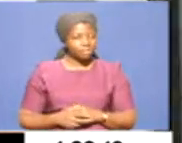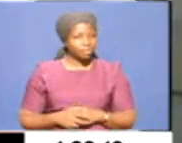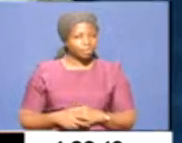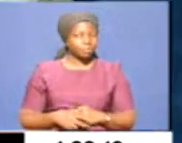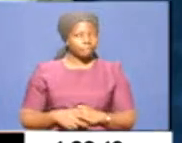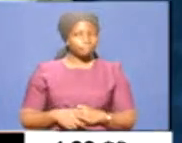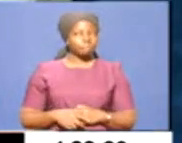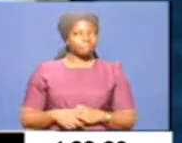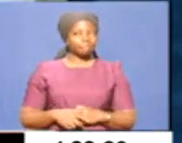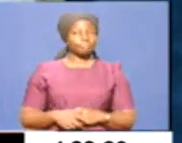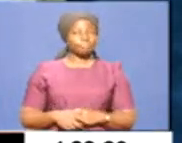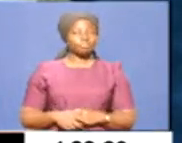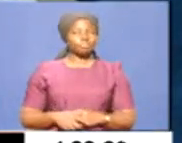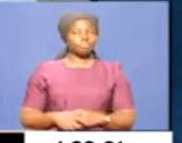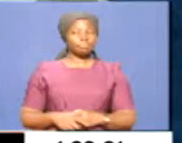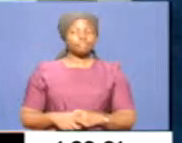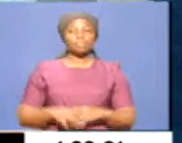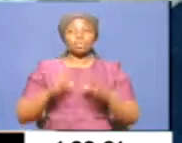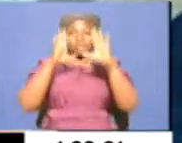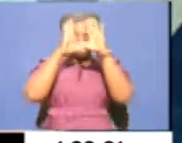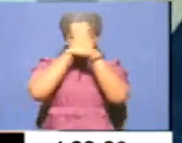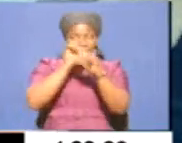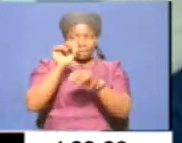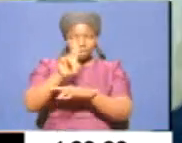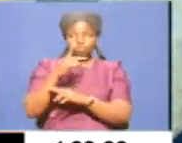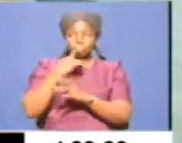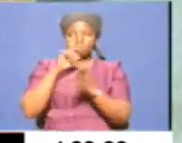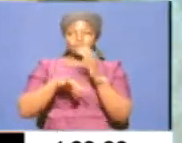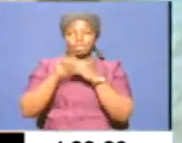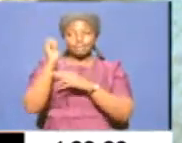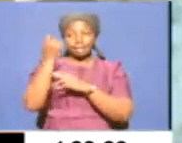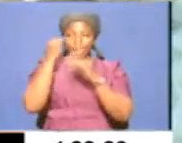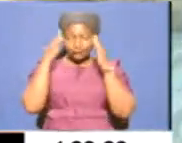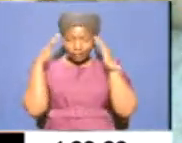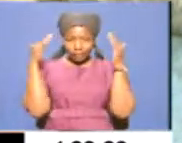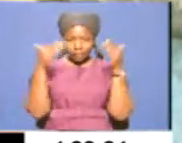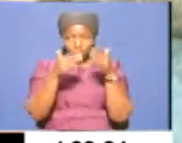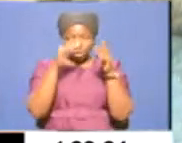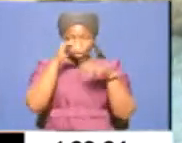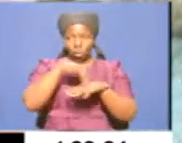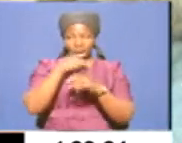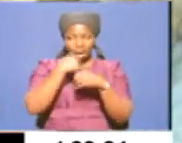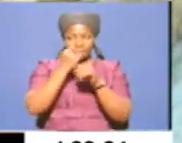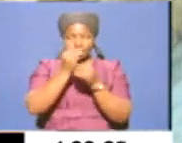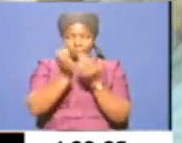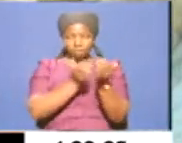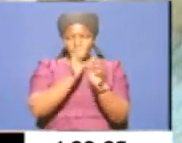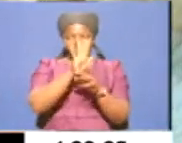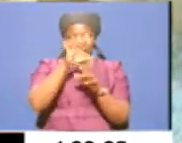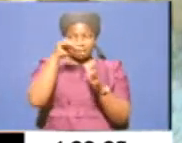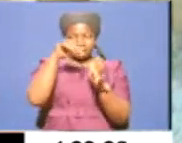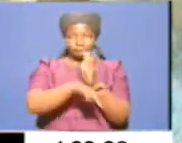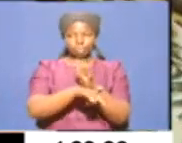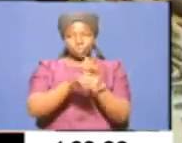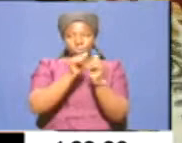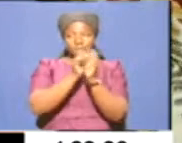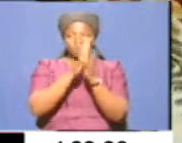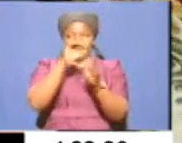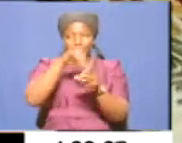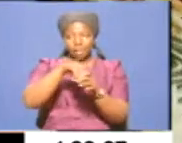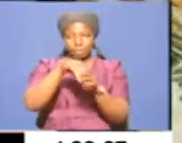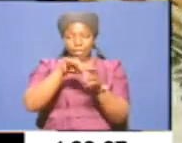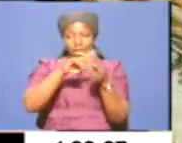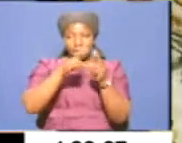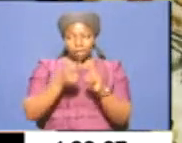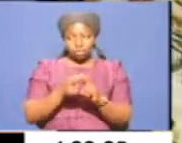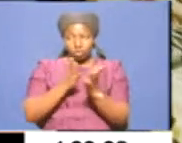again. President Kenyatta said Kenya was keen on deepening its trade and investment relations with the U.S. by investing